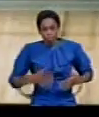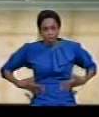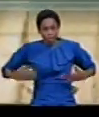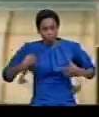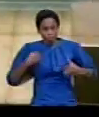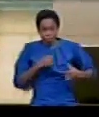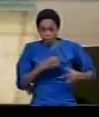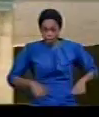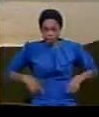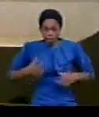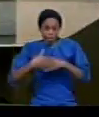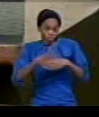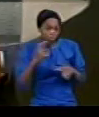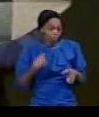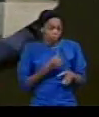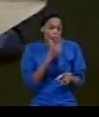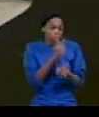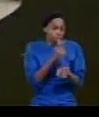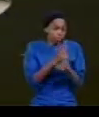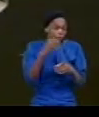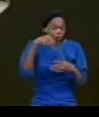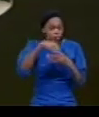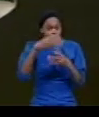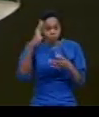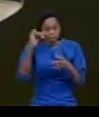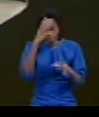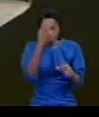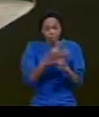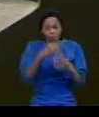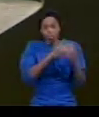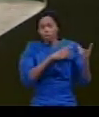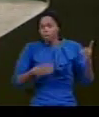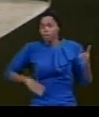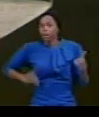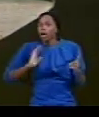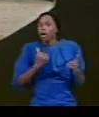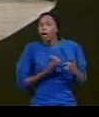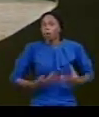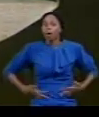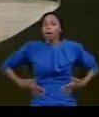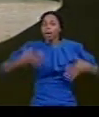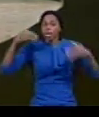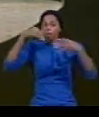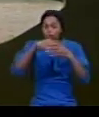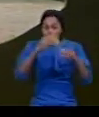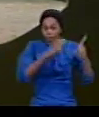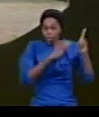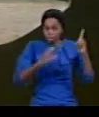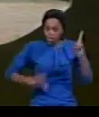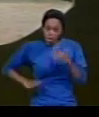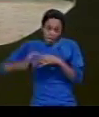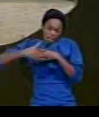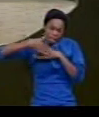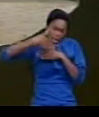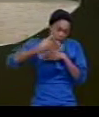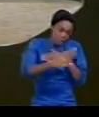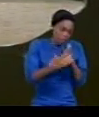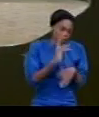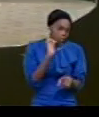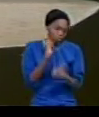are justified by faith in Christ. Our life in Christ after